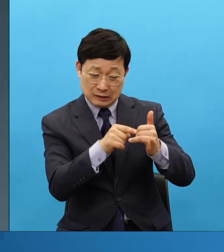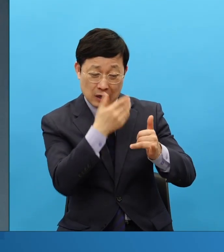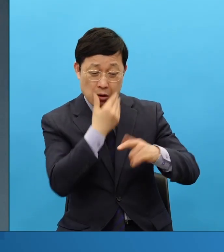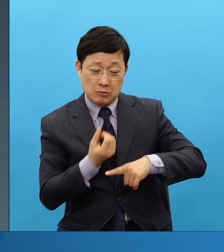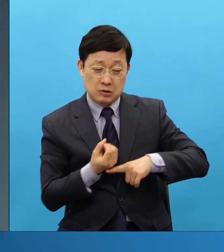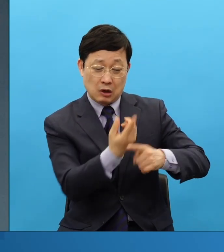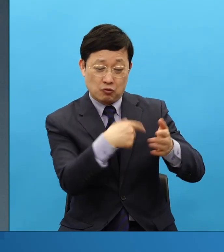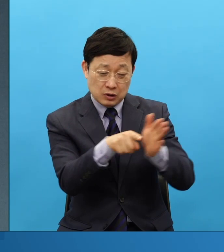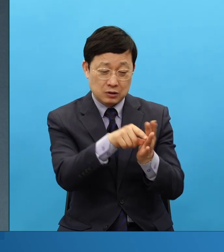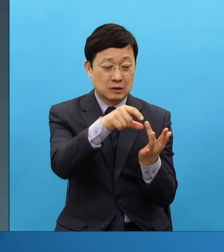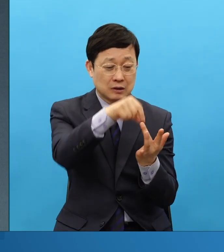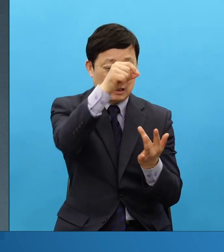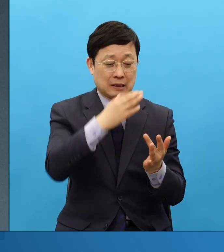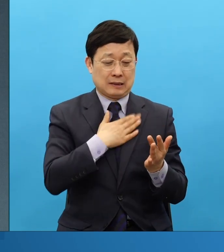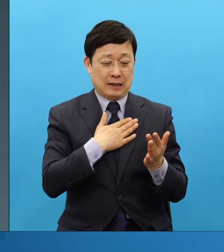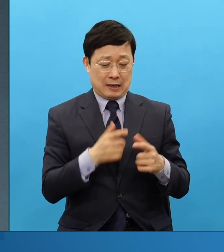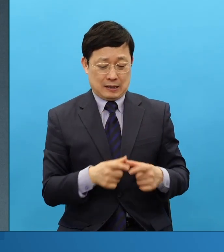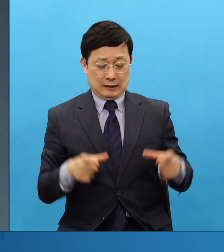Israel.